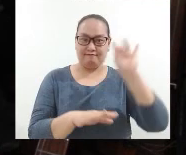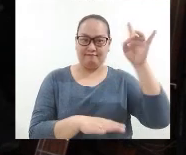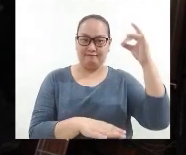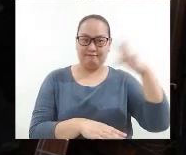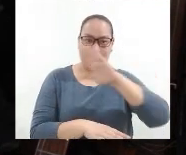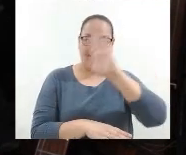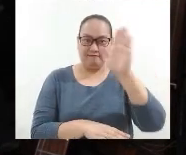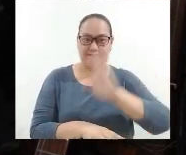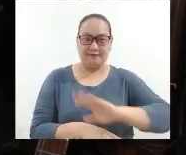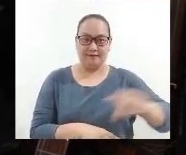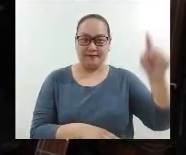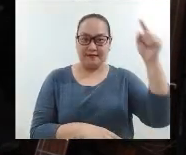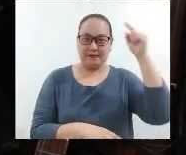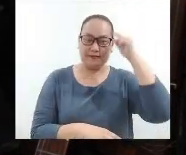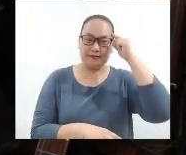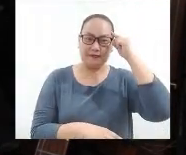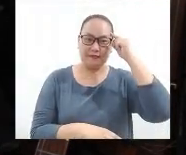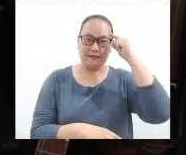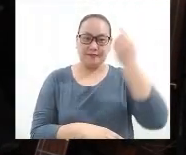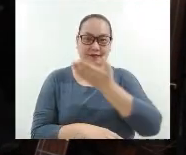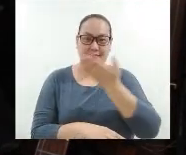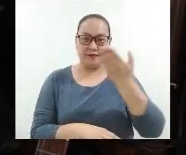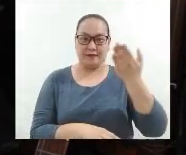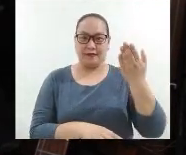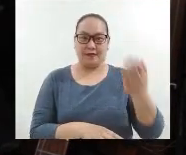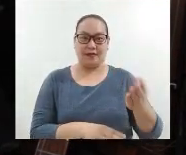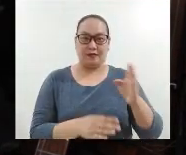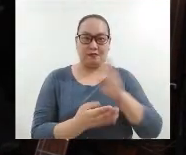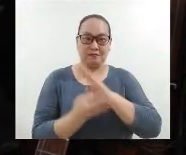that you would be the one.